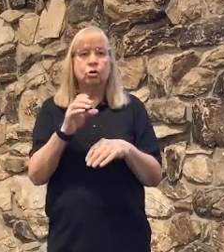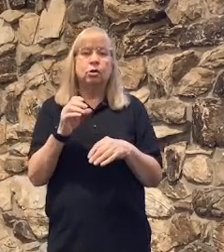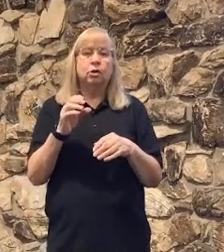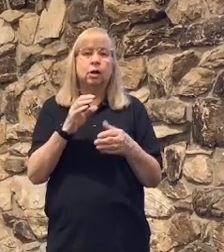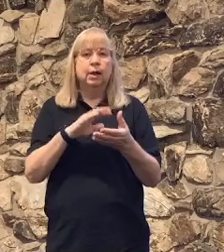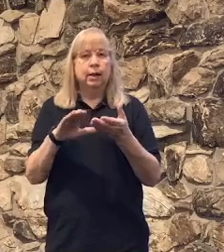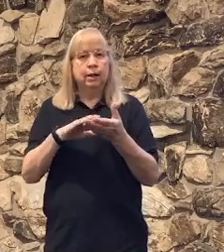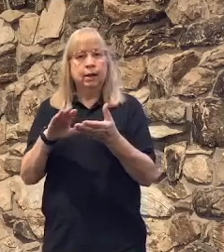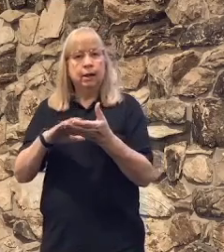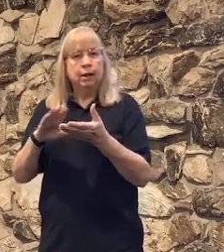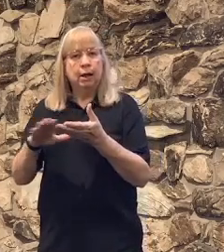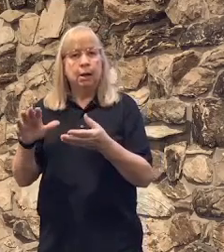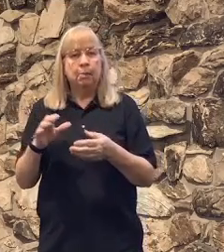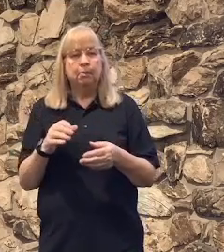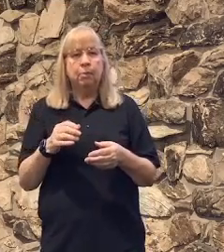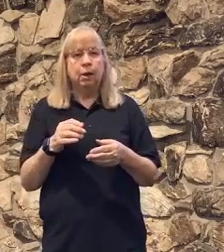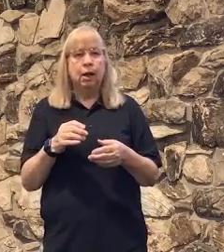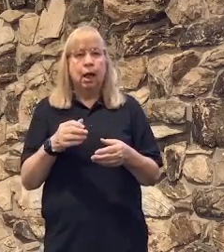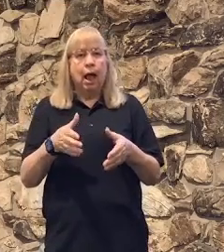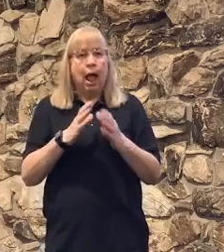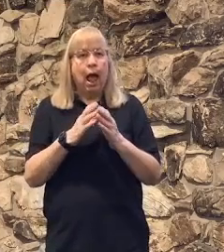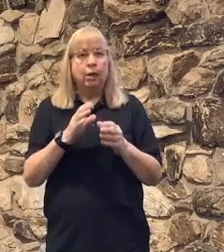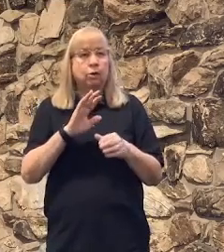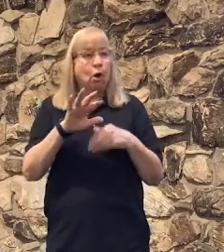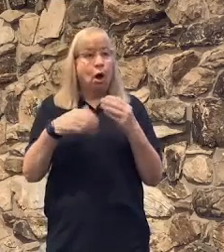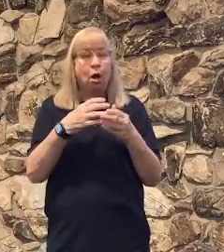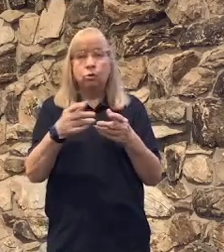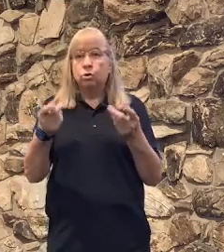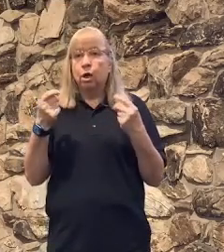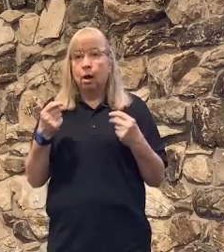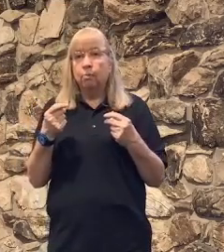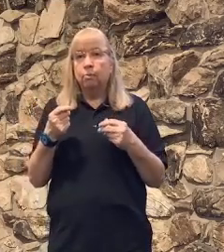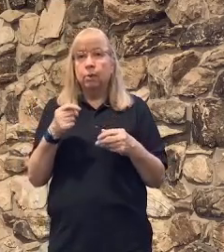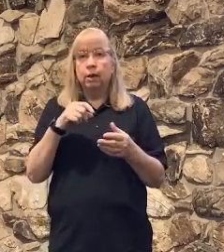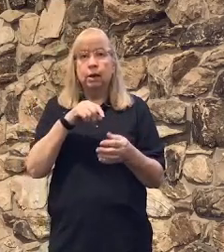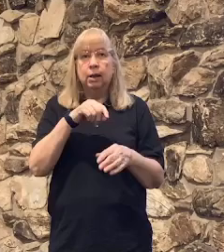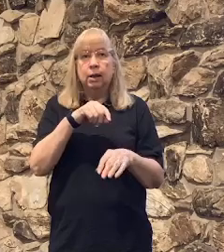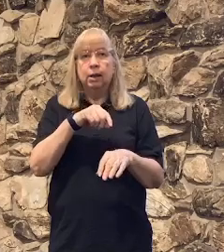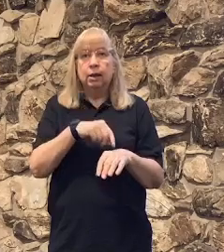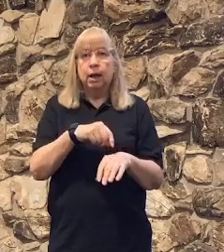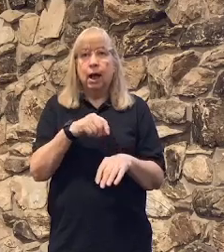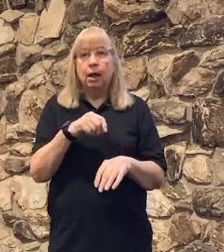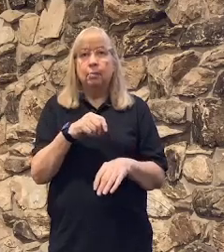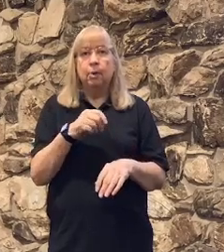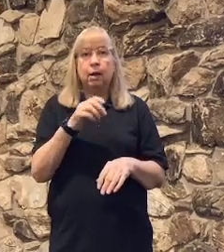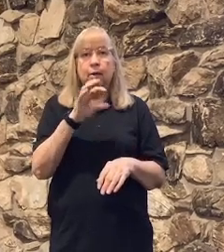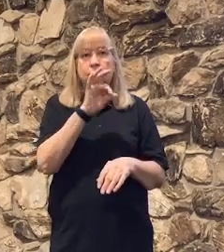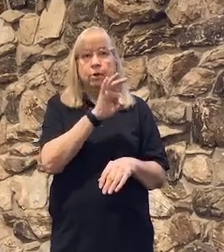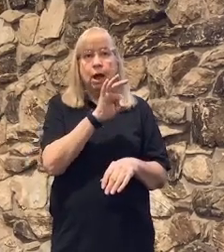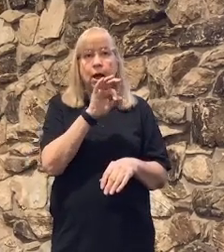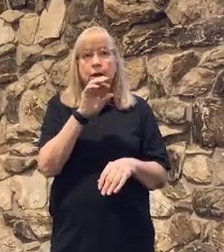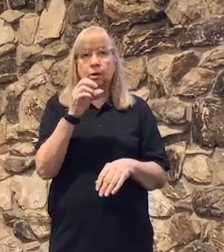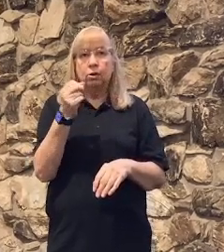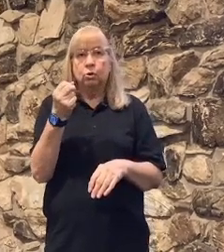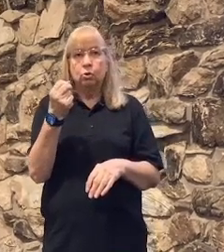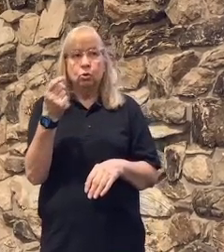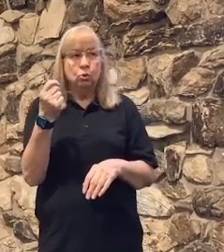certainly would ask anybody to come and help with that from 9 to 12. Is there a show of hands at this time? Those people know they'll be here.